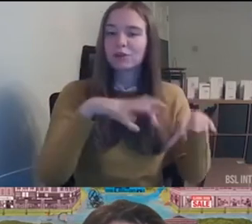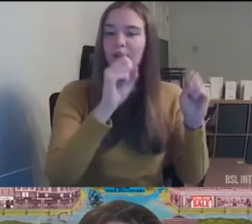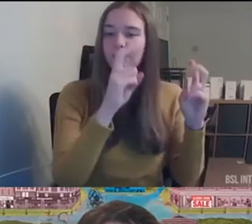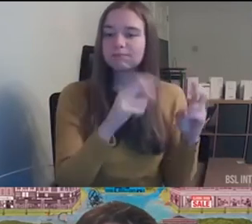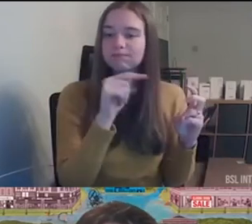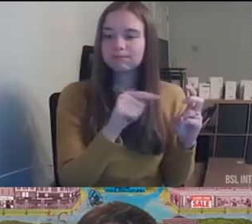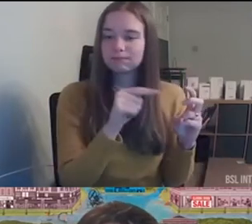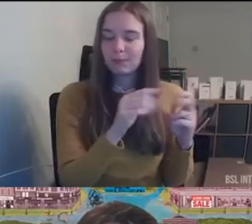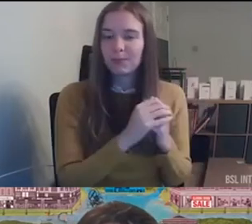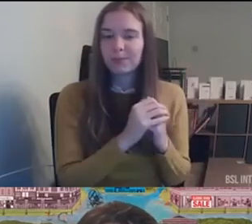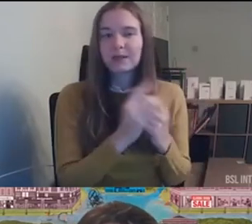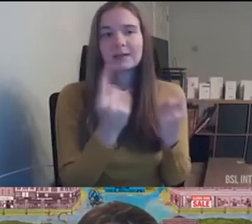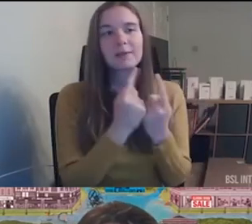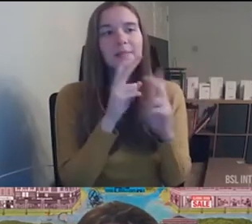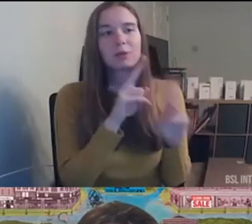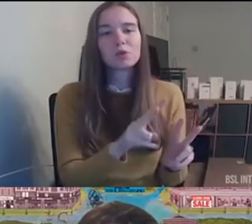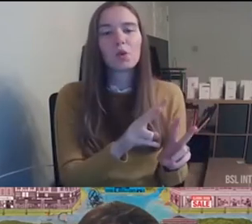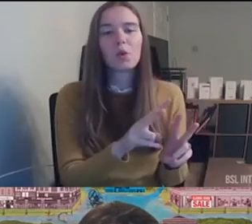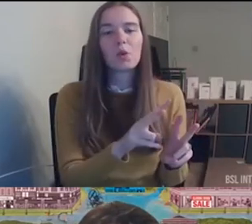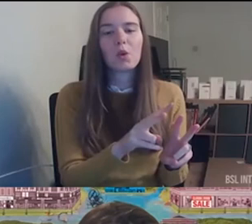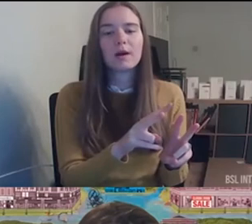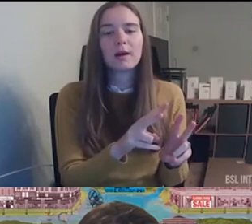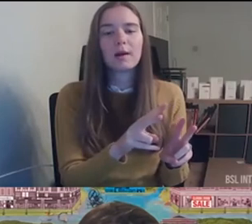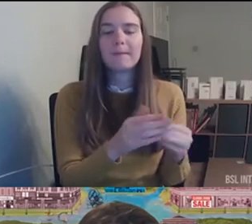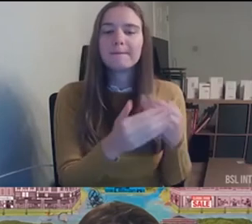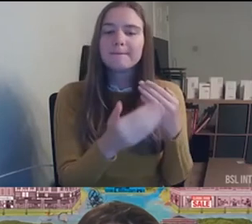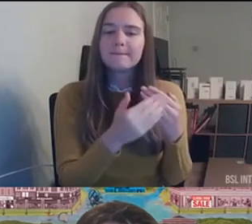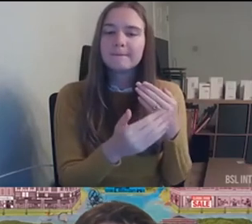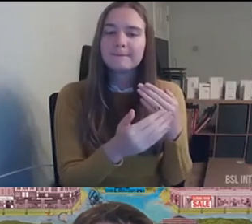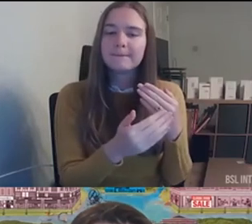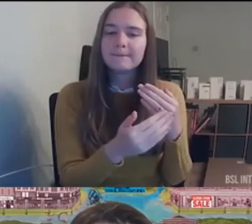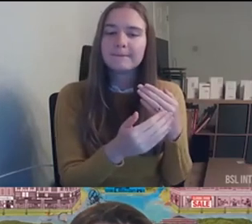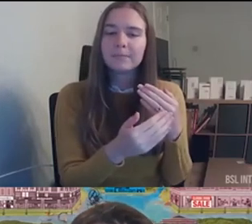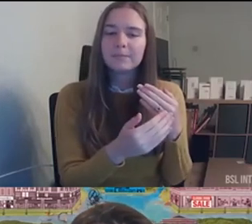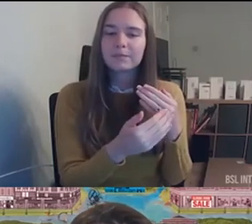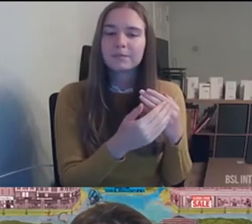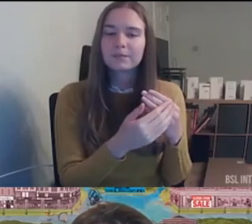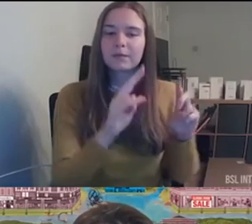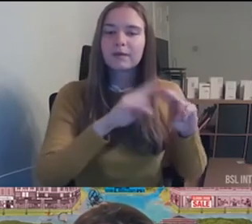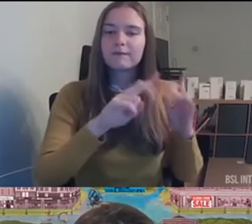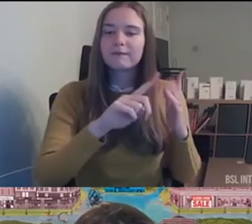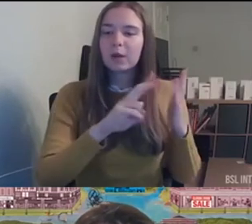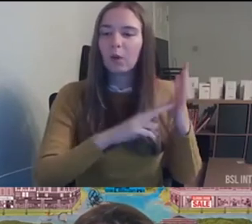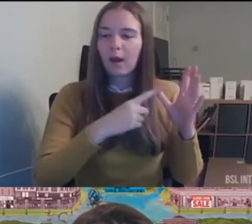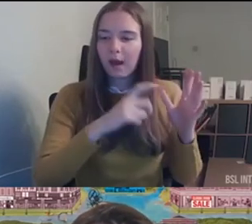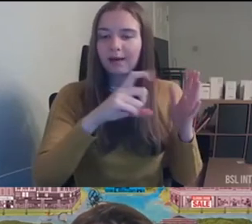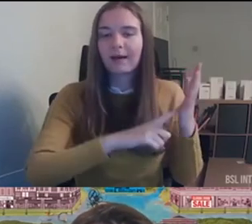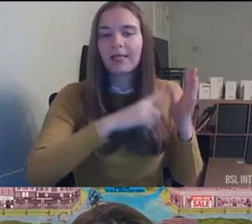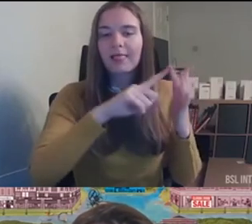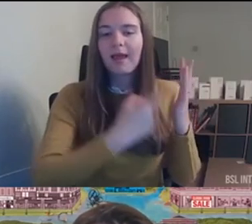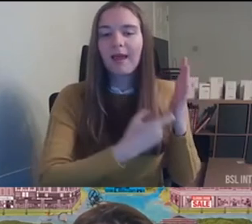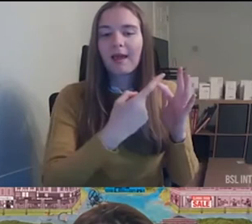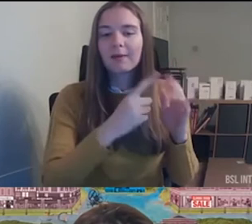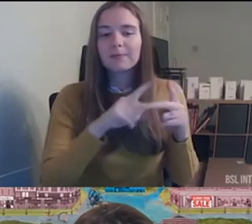much more in perhaps the Irish contribution from Fiona and Claire and also Stella and